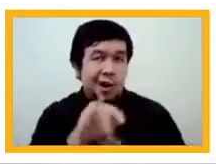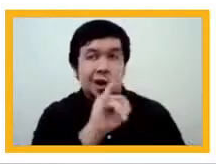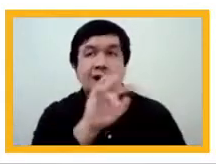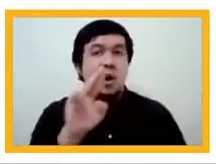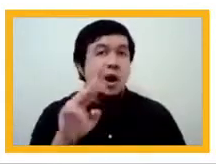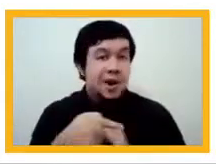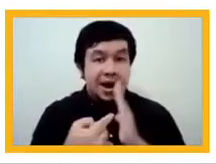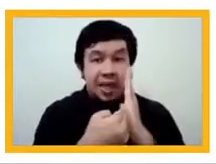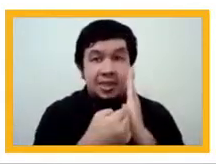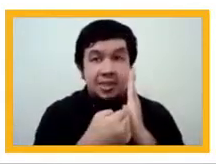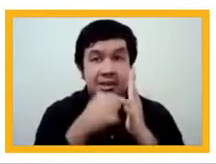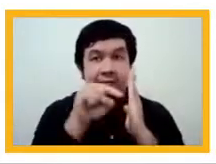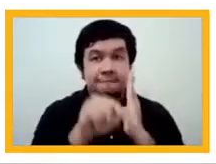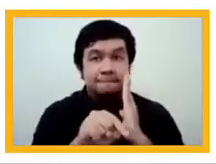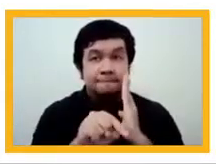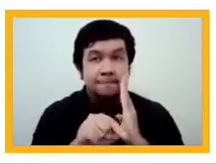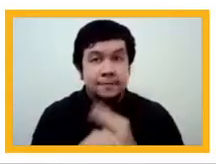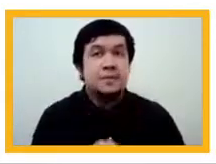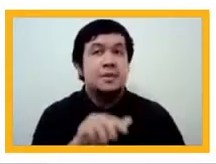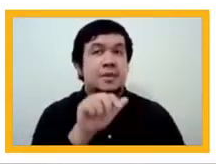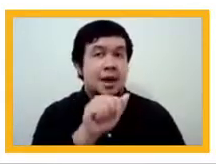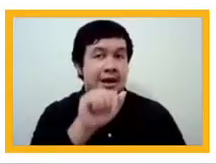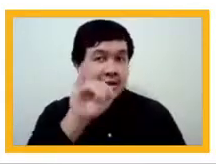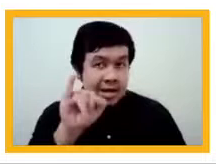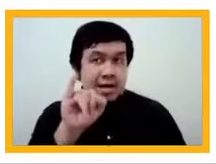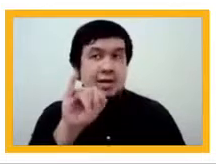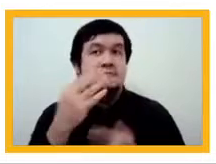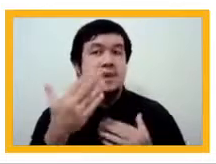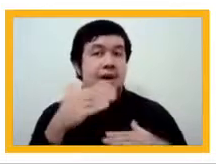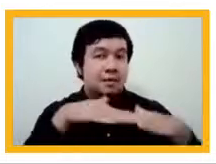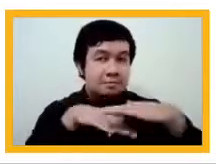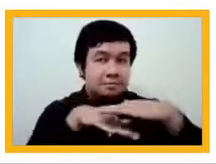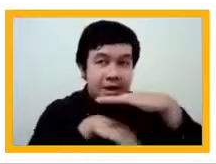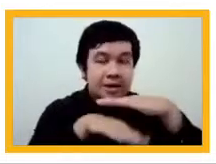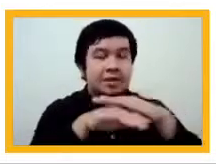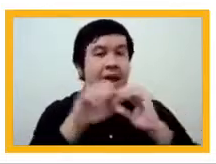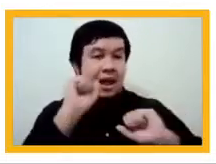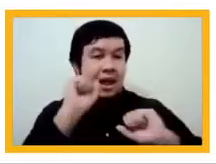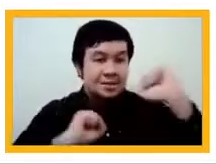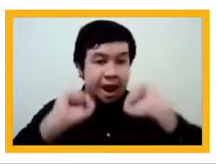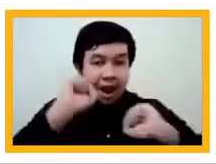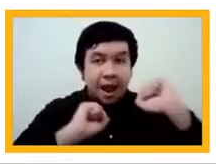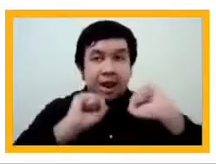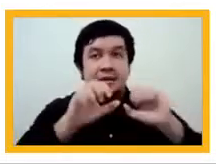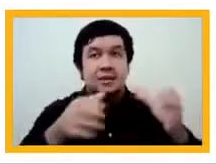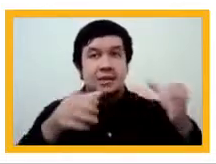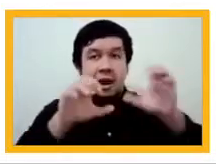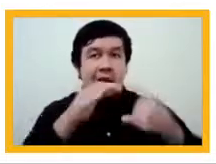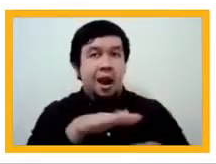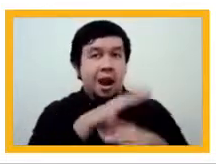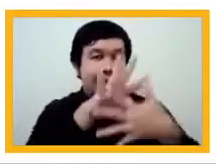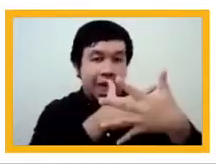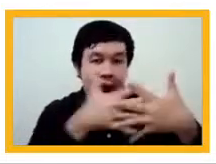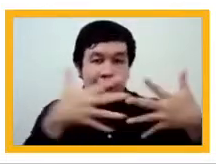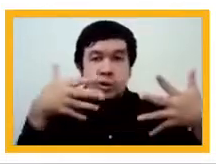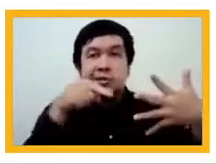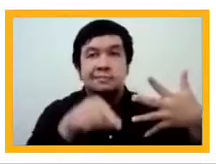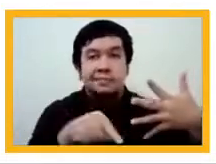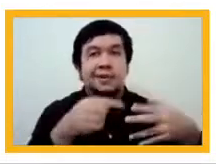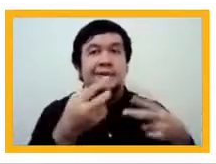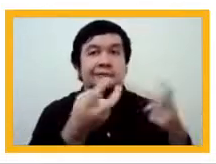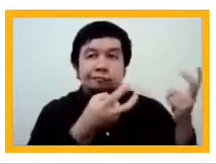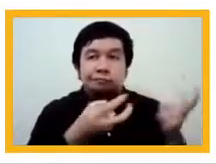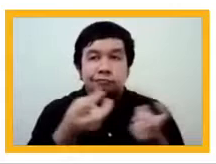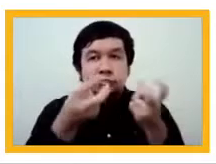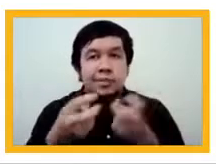AI technology, and basic science, and linguistics, and software coding technology. So I think from our country case,